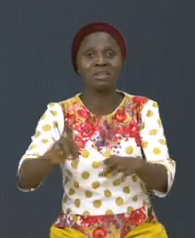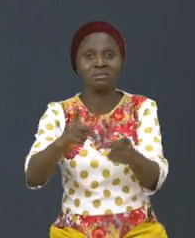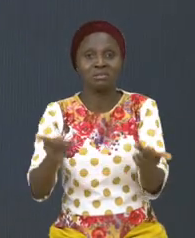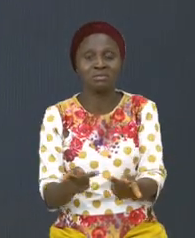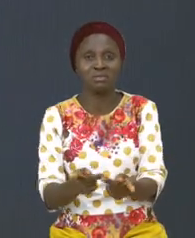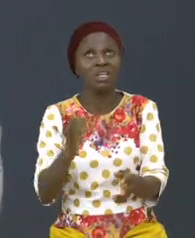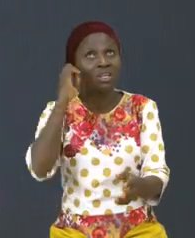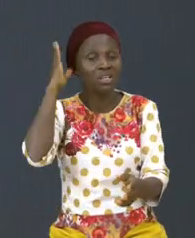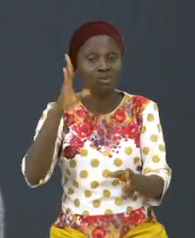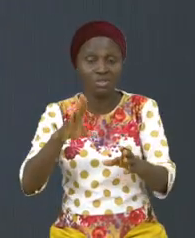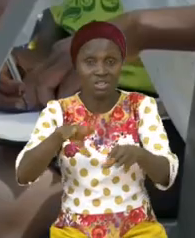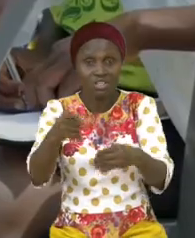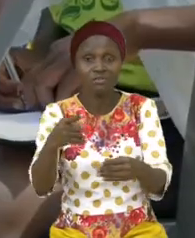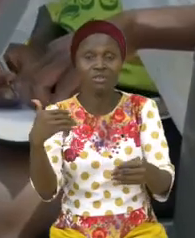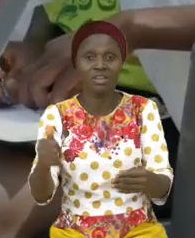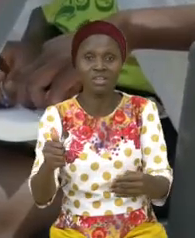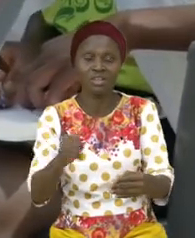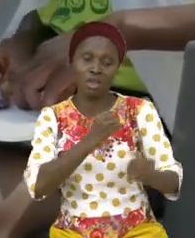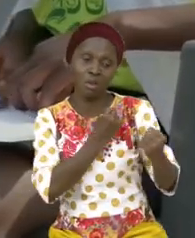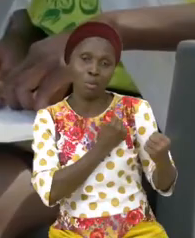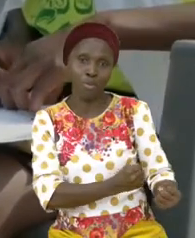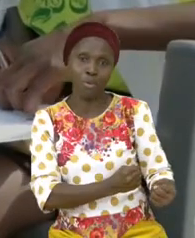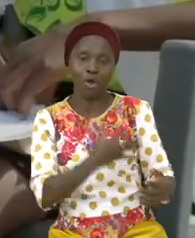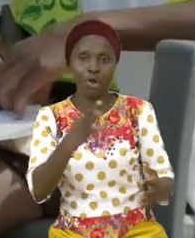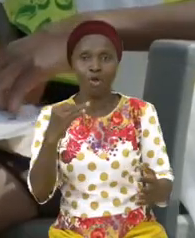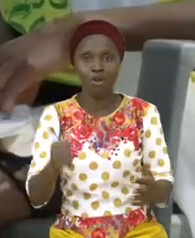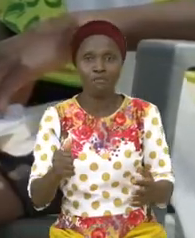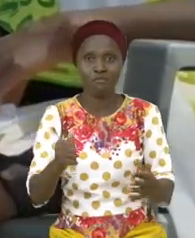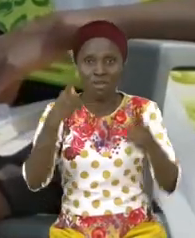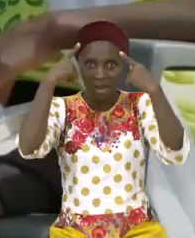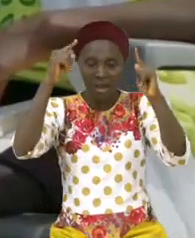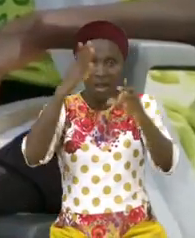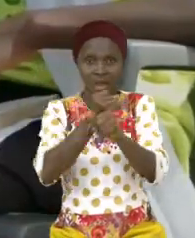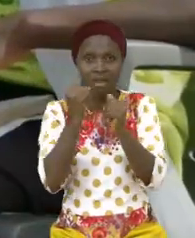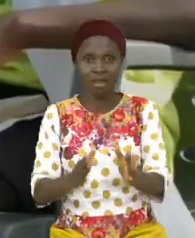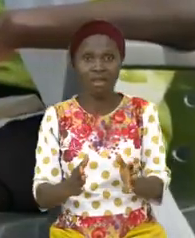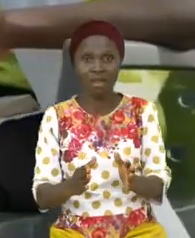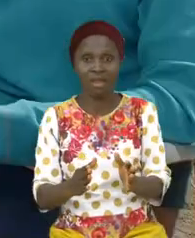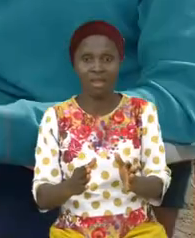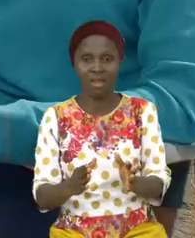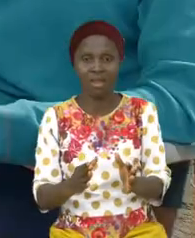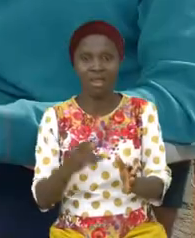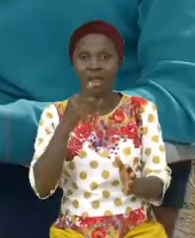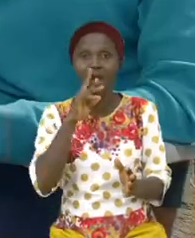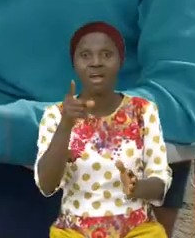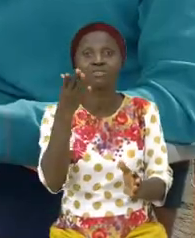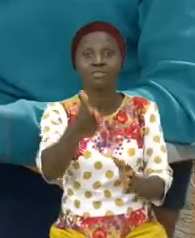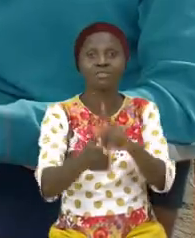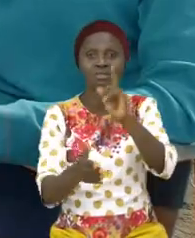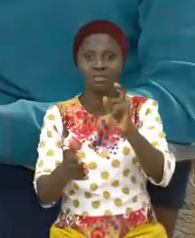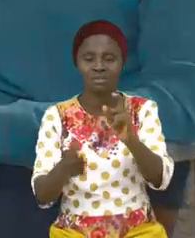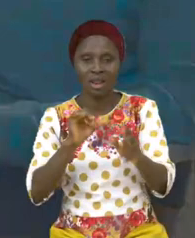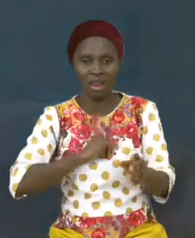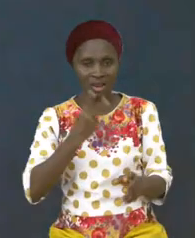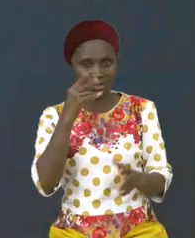guts of a go-getter. Who is a go-getter? I see it, I am for it. I see it, and it